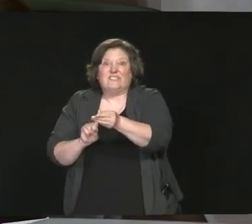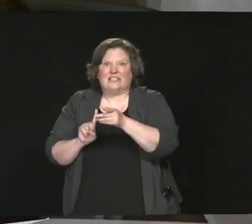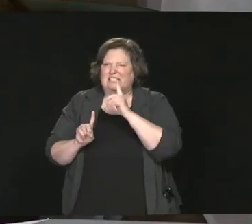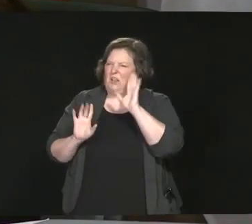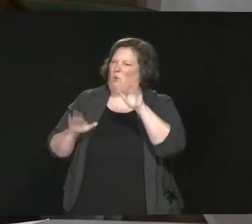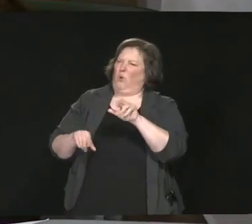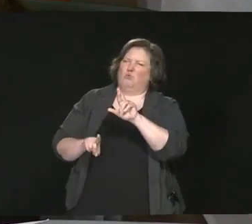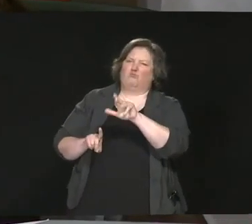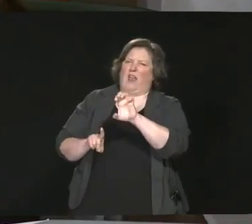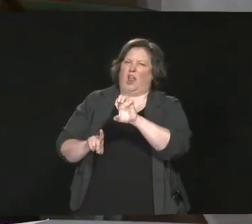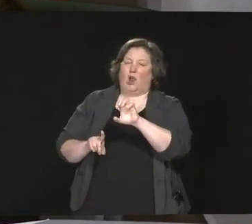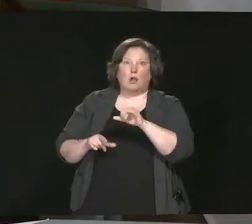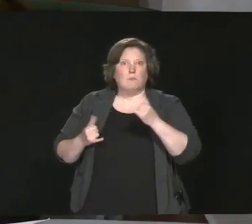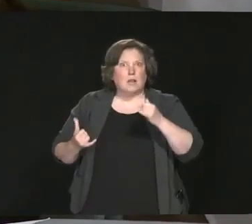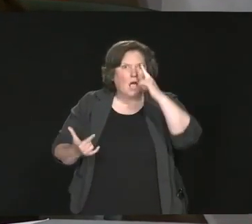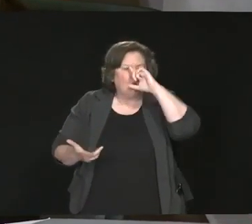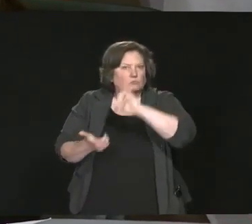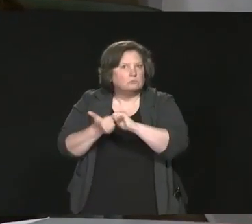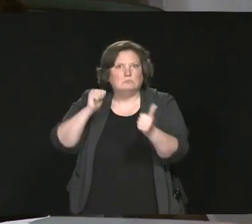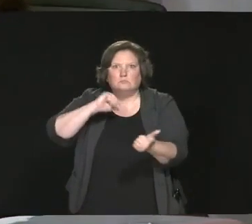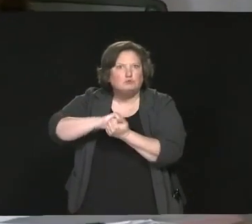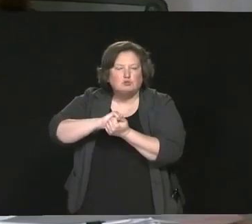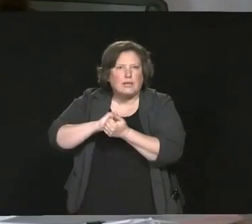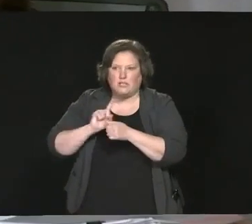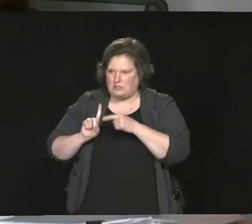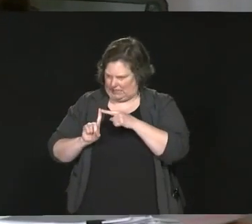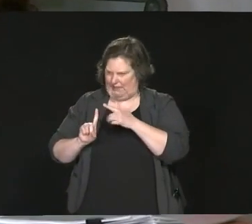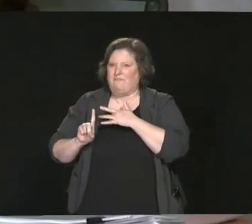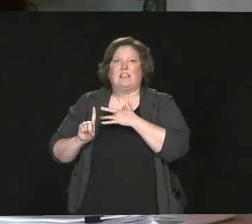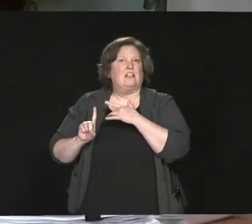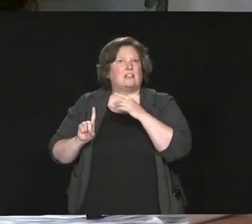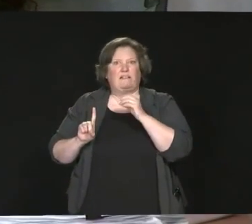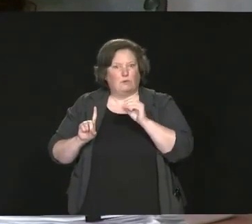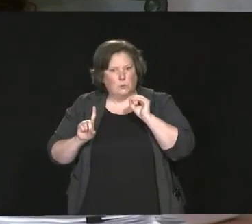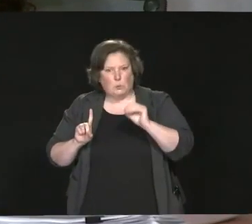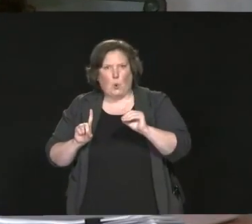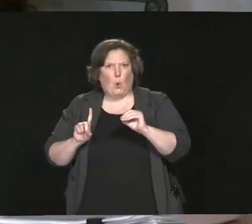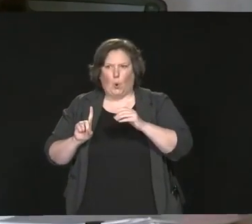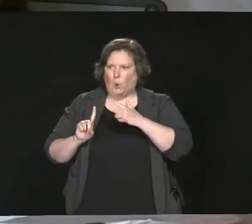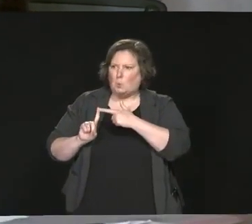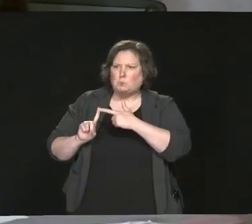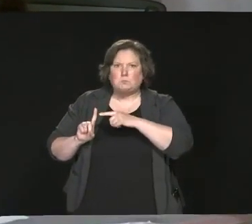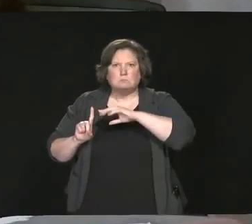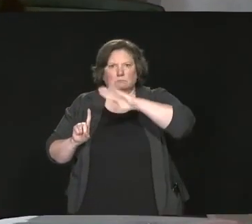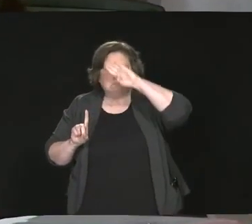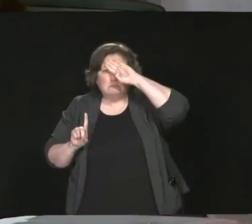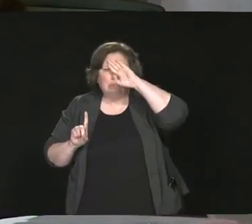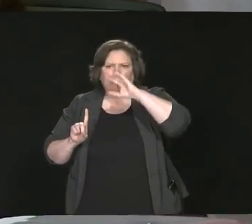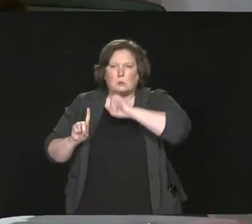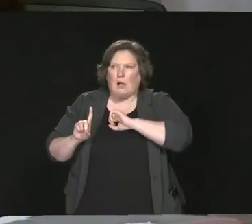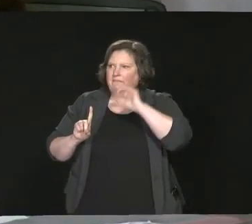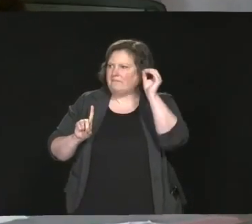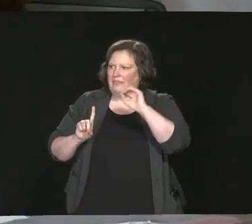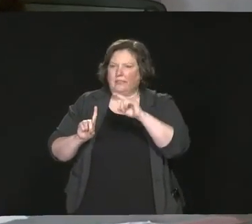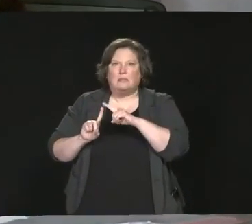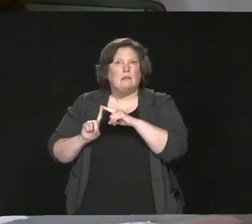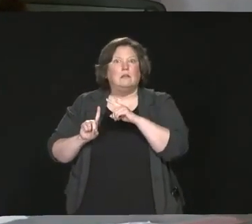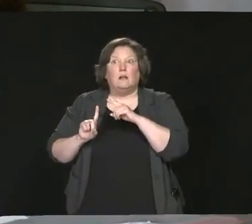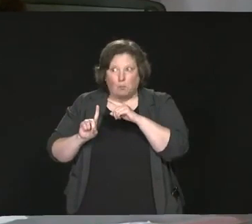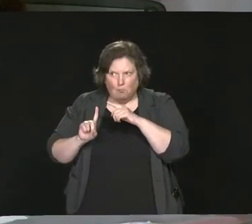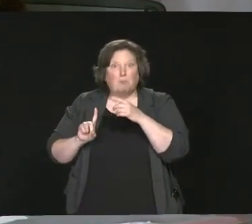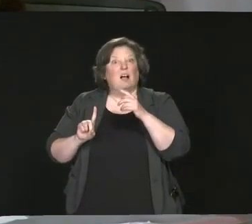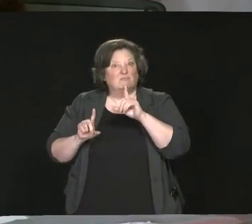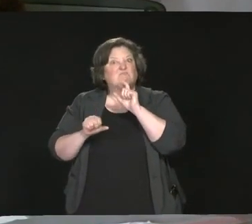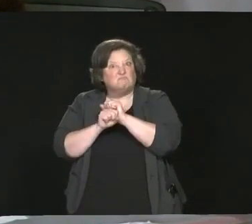what and how big in a role that asymptomatic transmission plays with the virus right now. And Ms. Freeland, in the same vein,